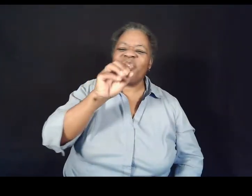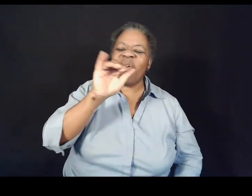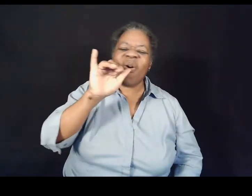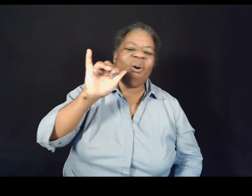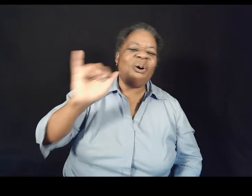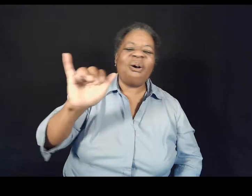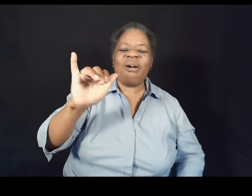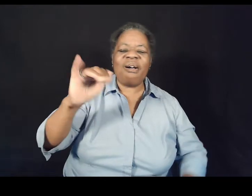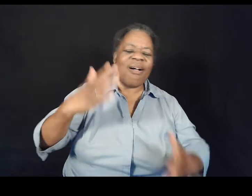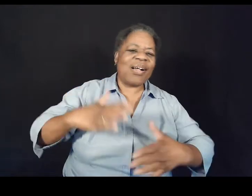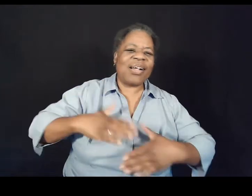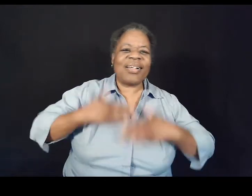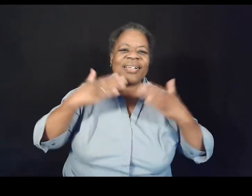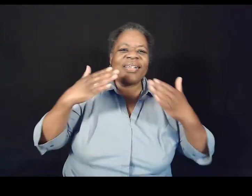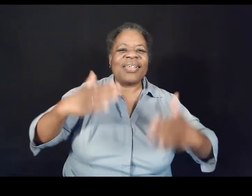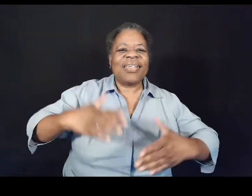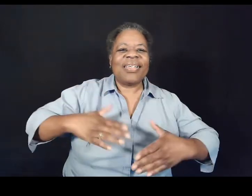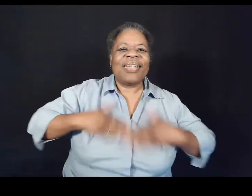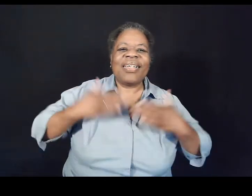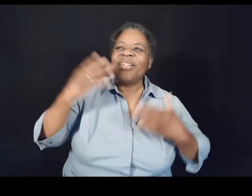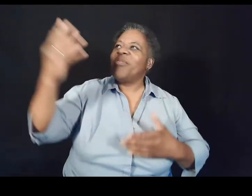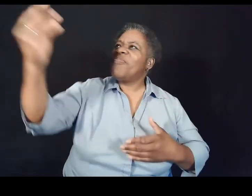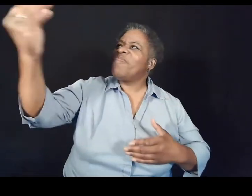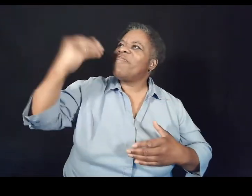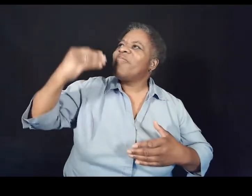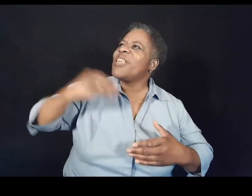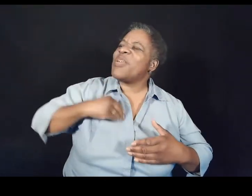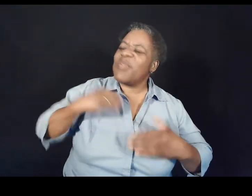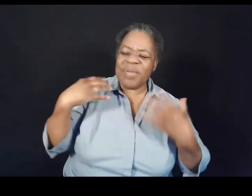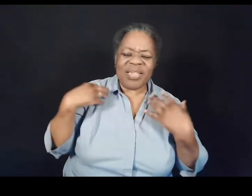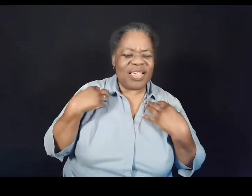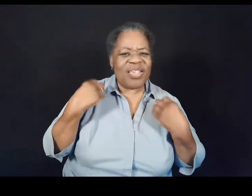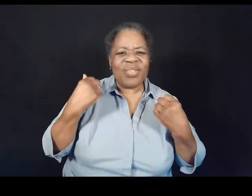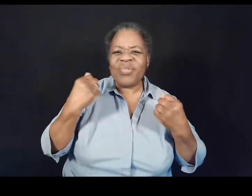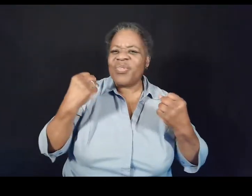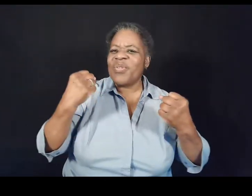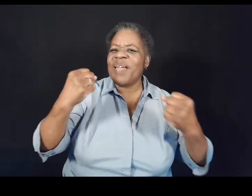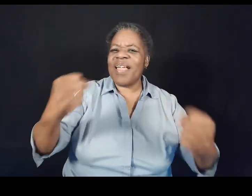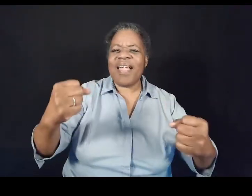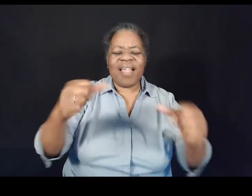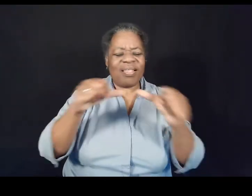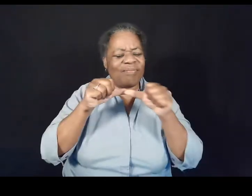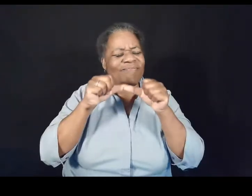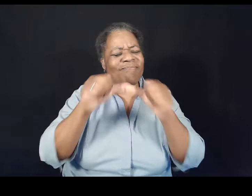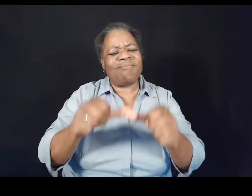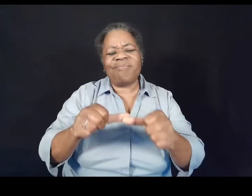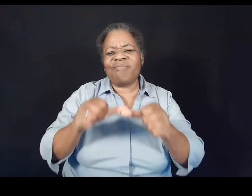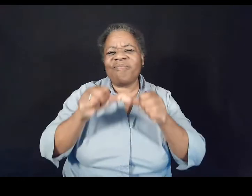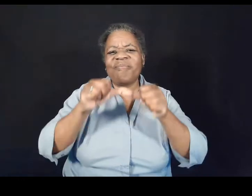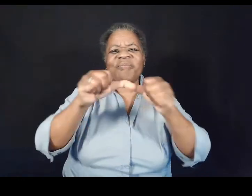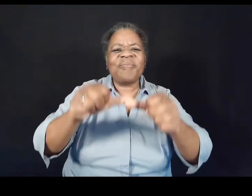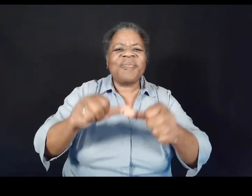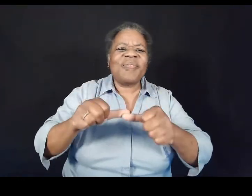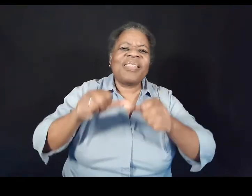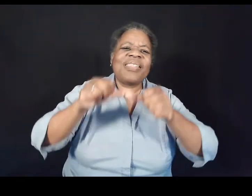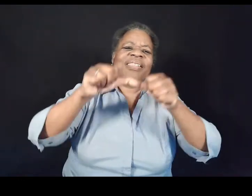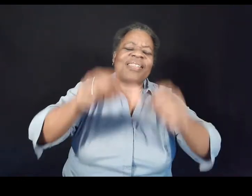the joy. The joy of the Lord is my strength. The joy,